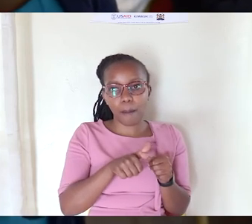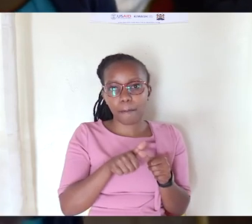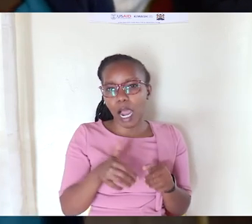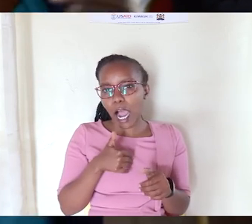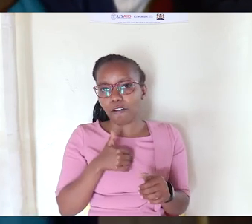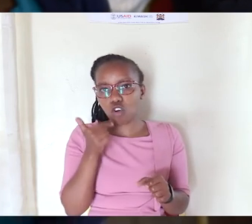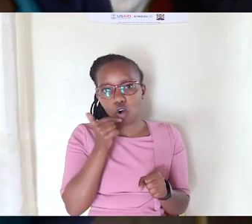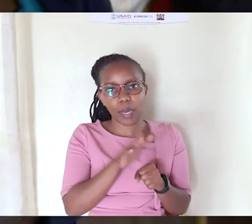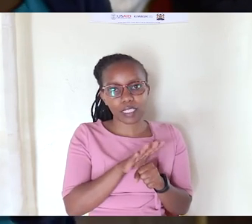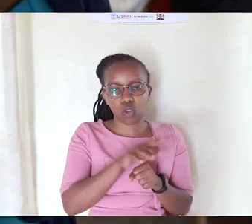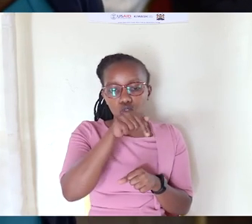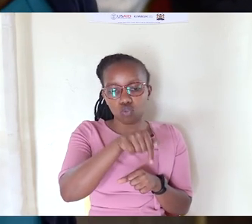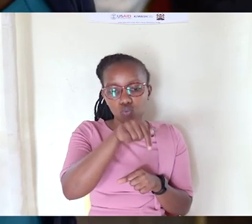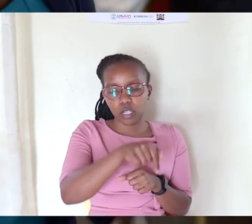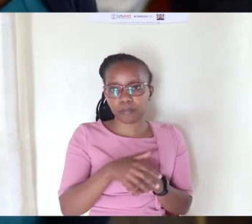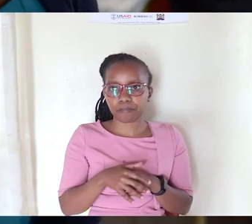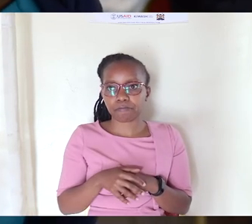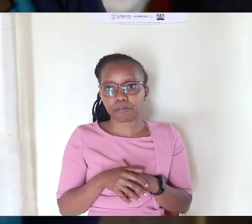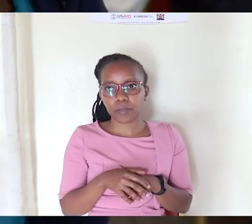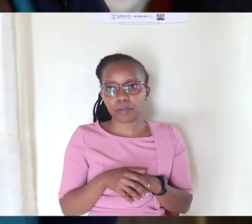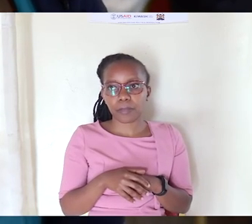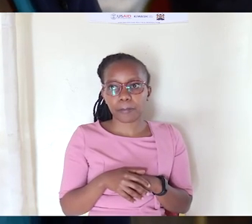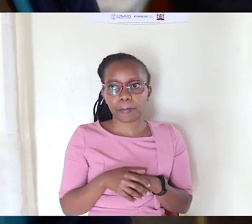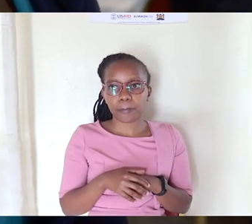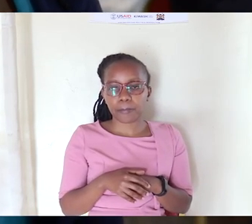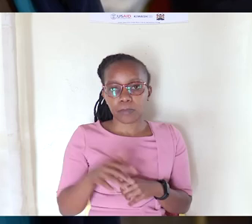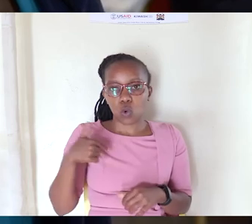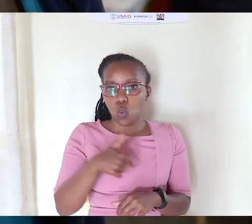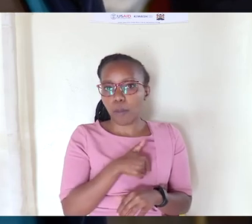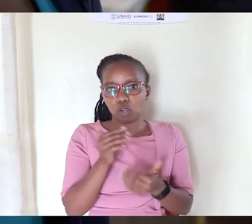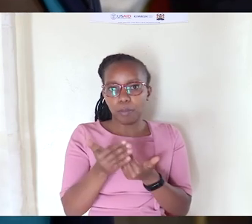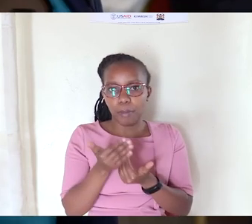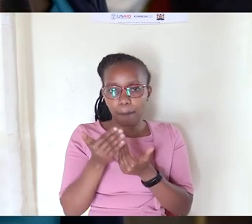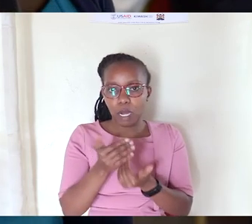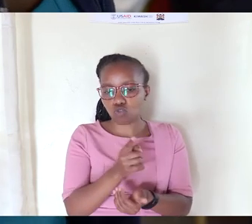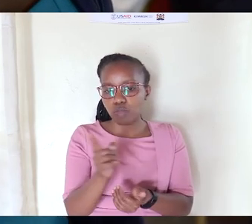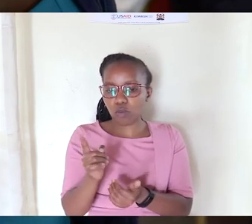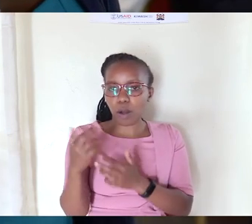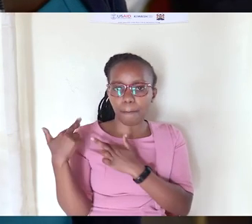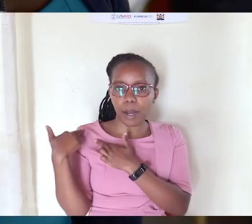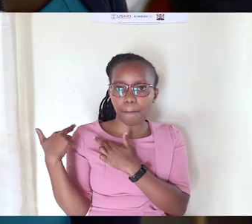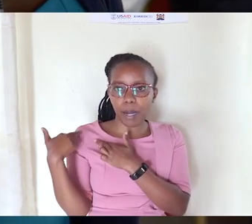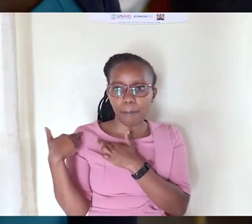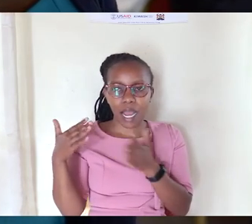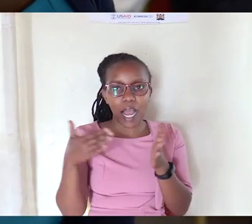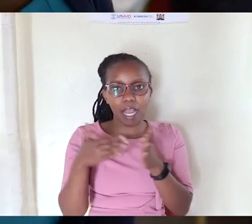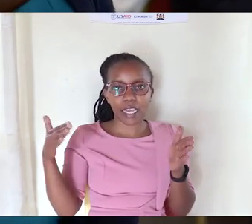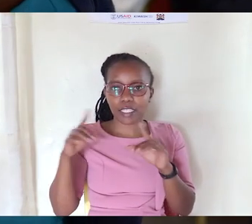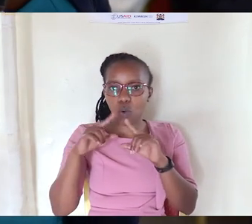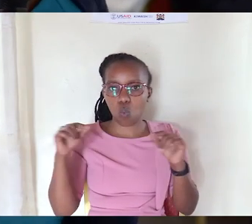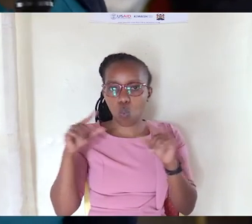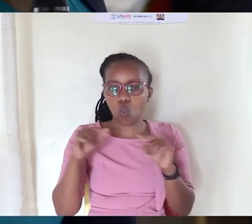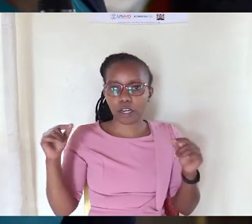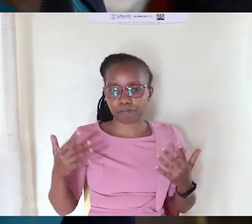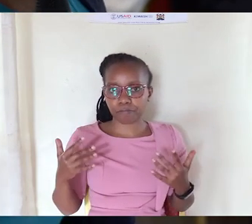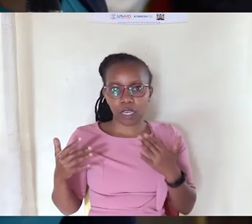were commitments today, and so we will be careful to hold you to account against the word you have made today.